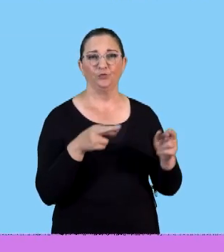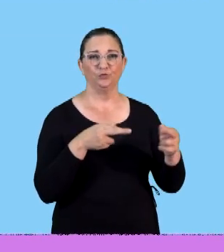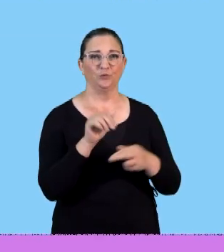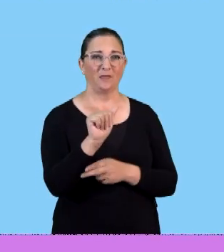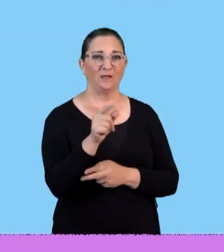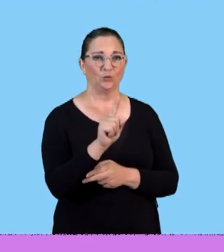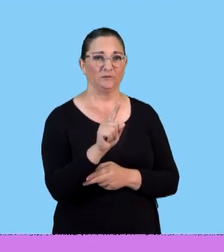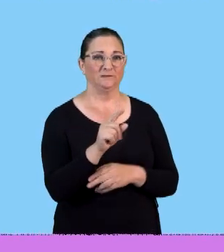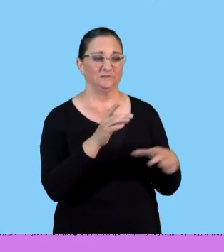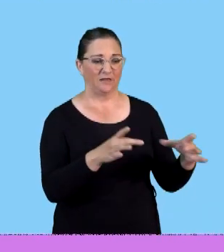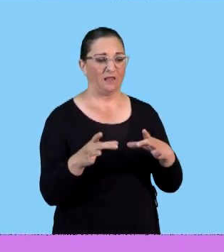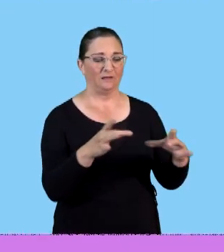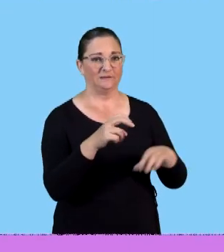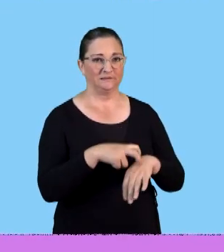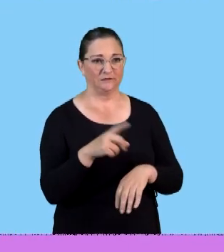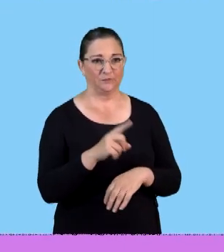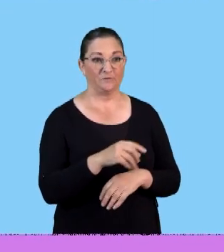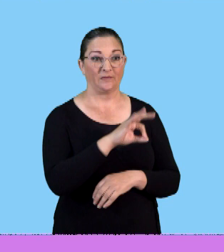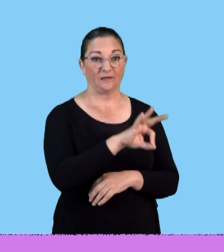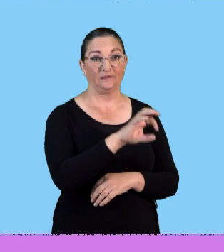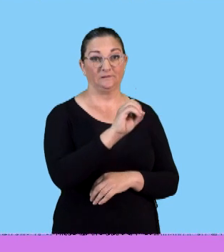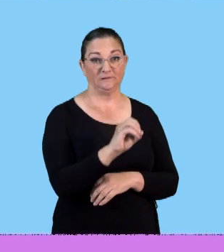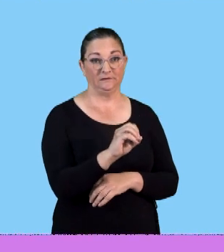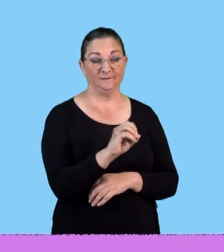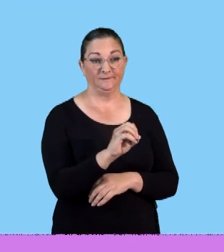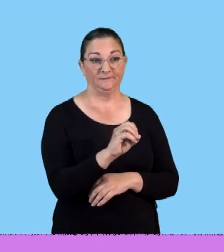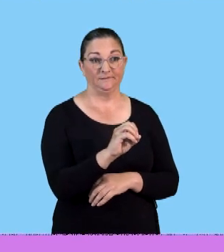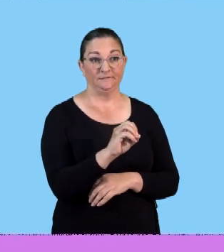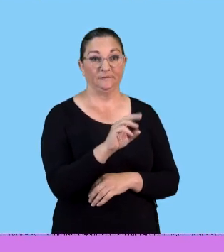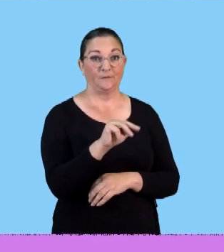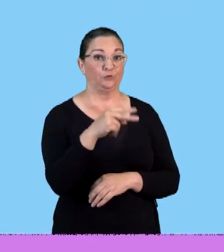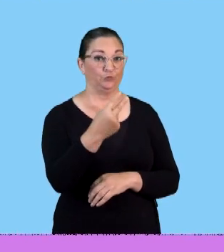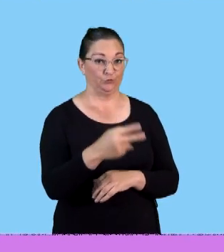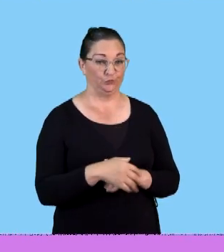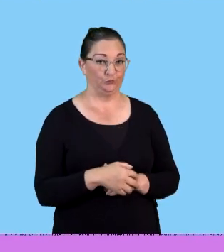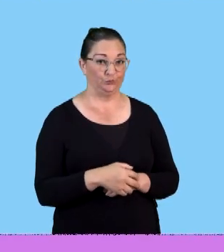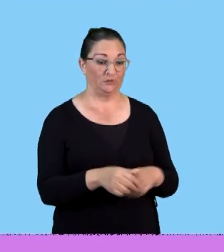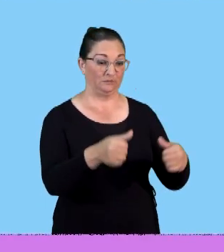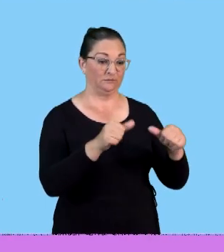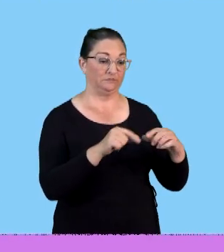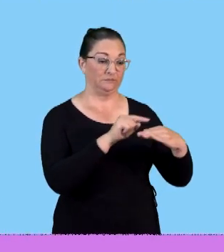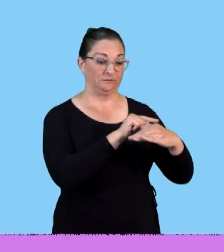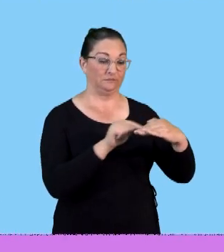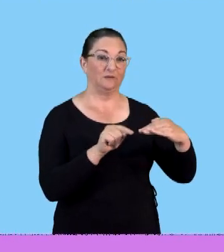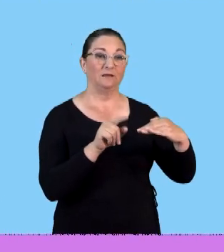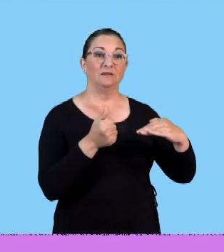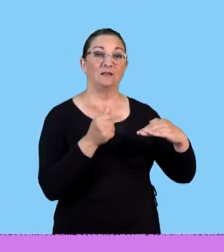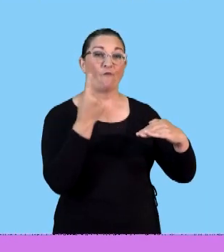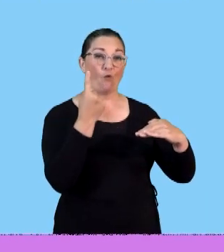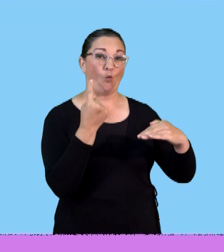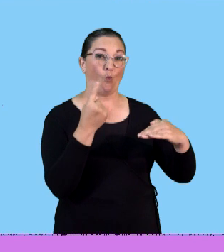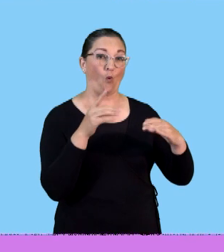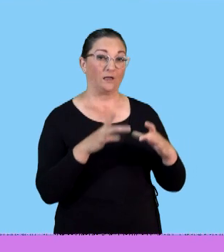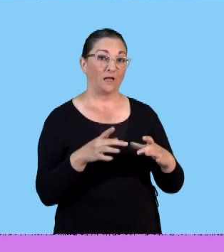area of room A to be tiled? That is 30 square meters. What is the area